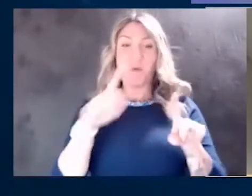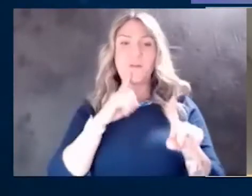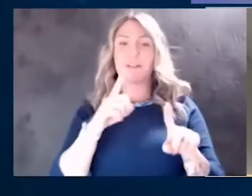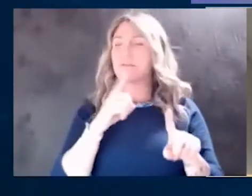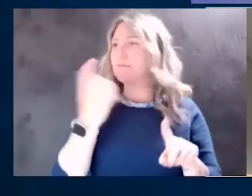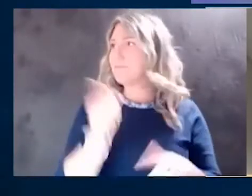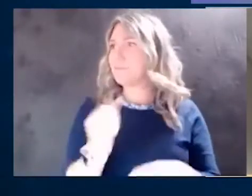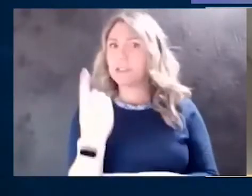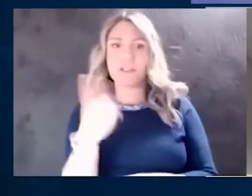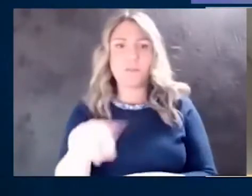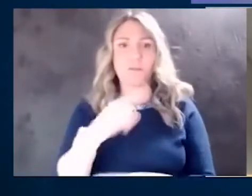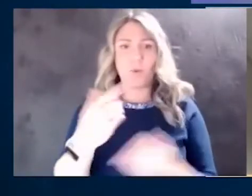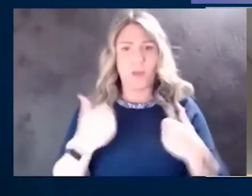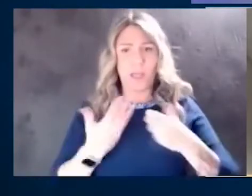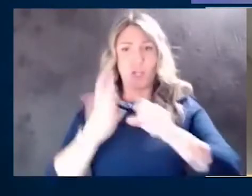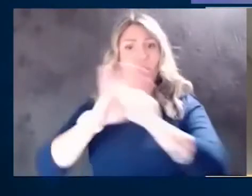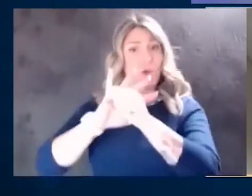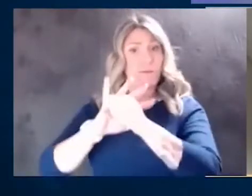had COVID?